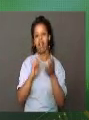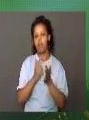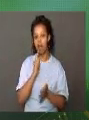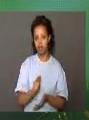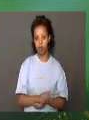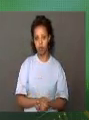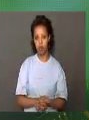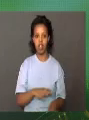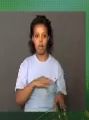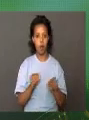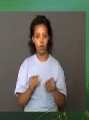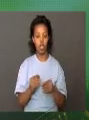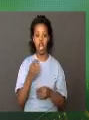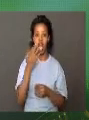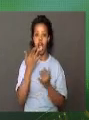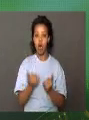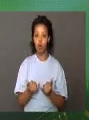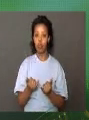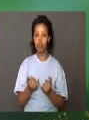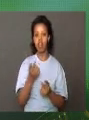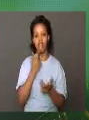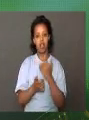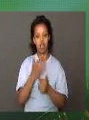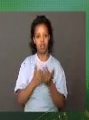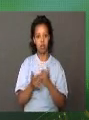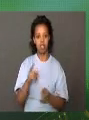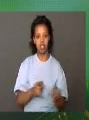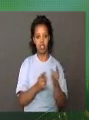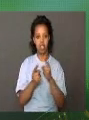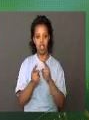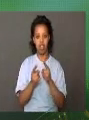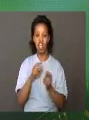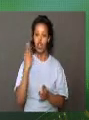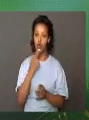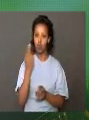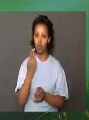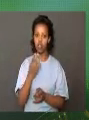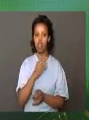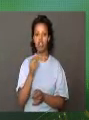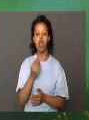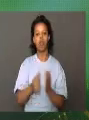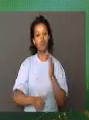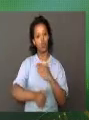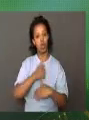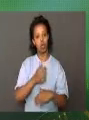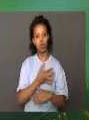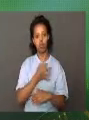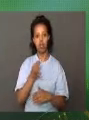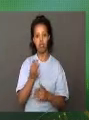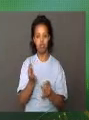2 advantages and 2 disadvantages to the percolating filter